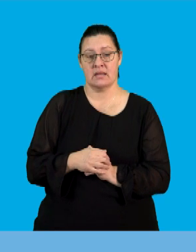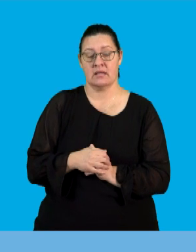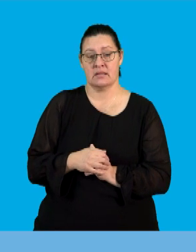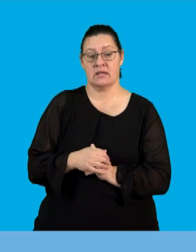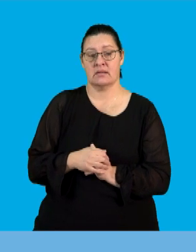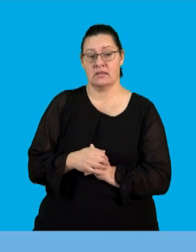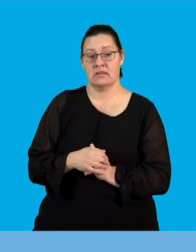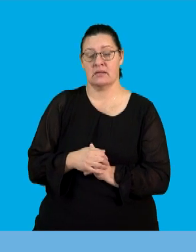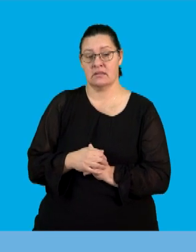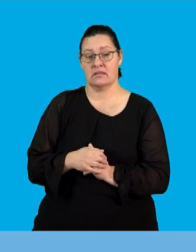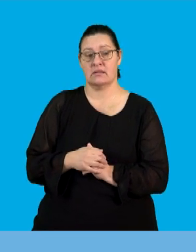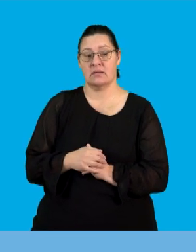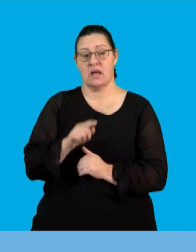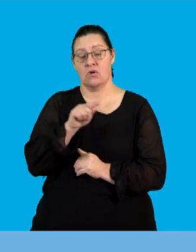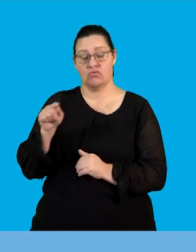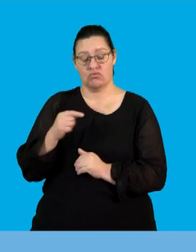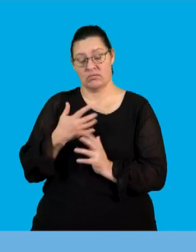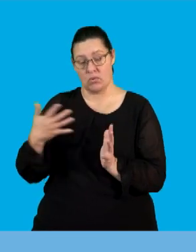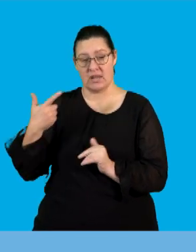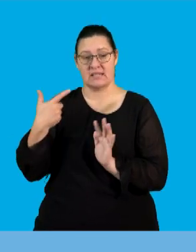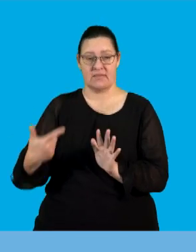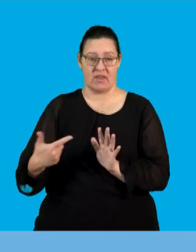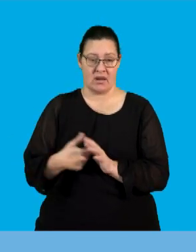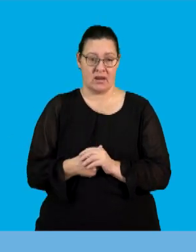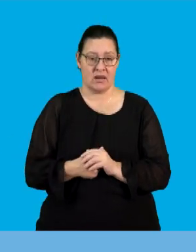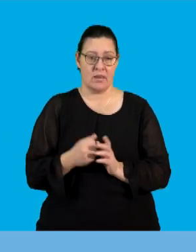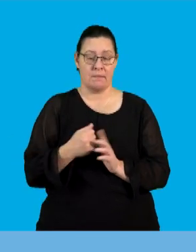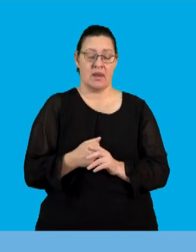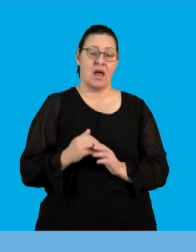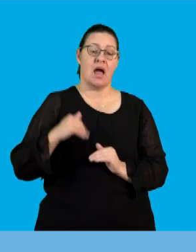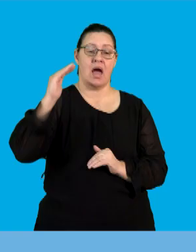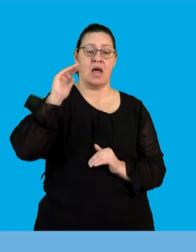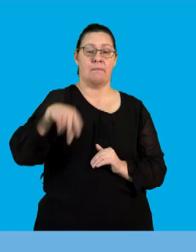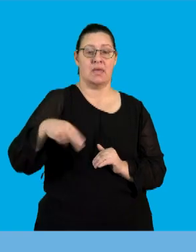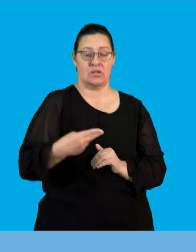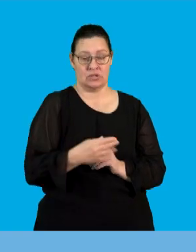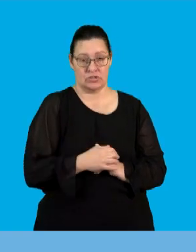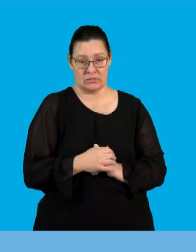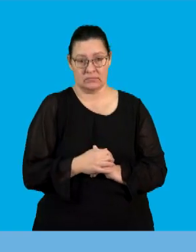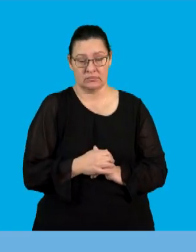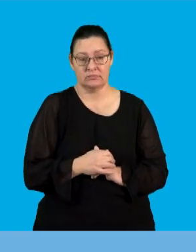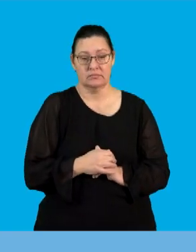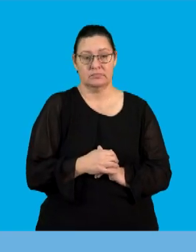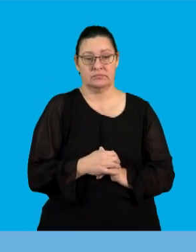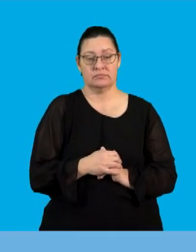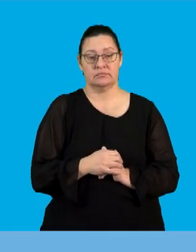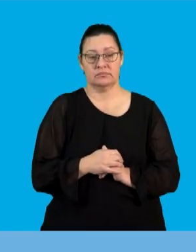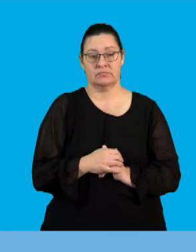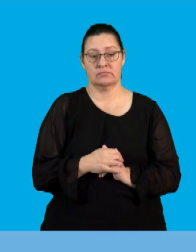small letter P, capital letter H, pH greater than 7, which means high pH.